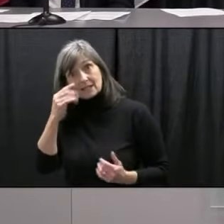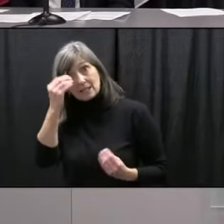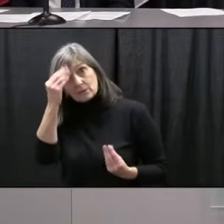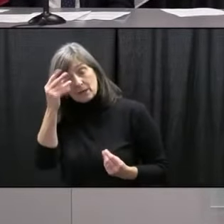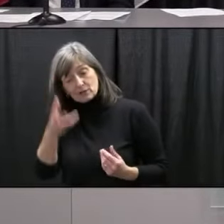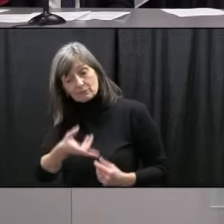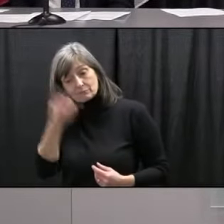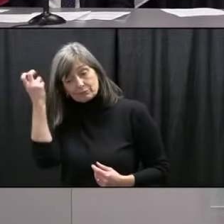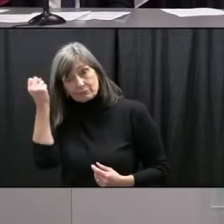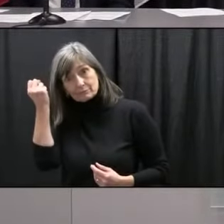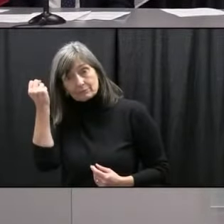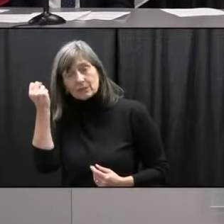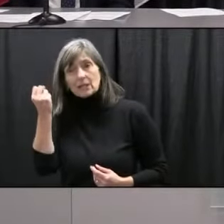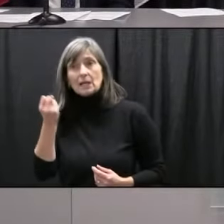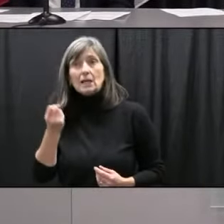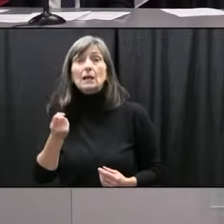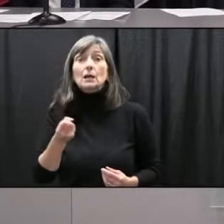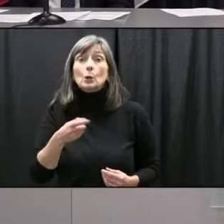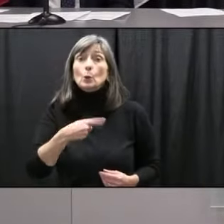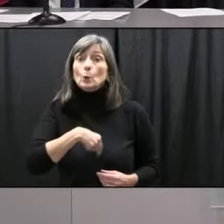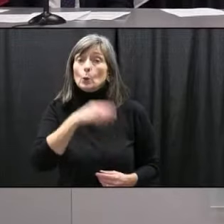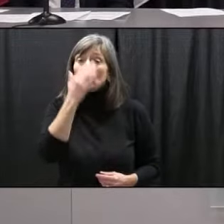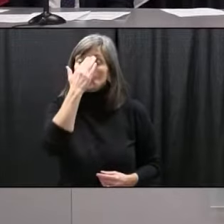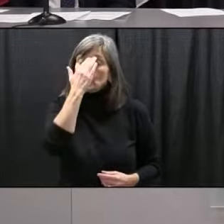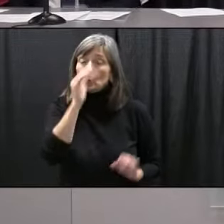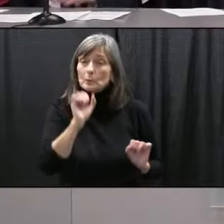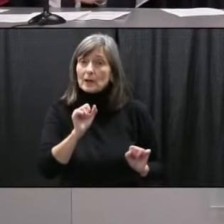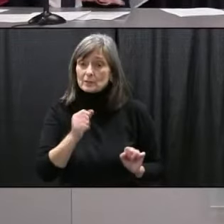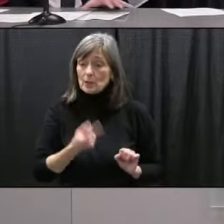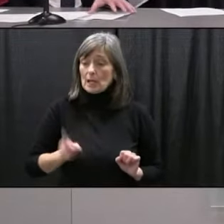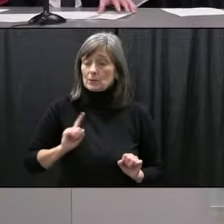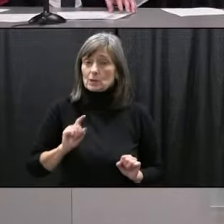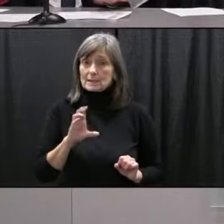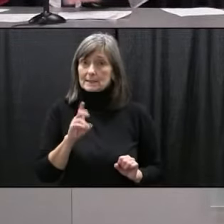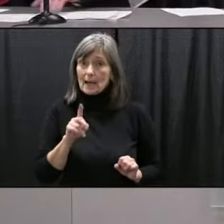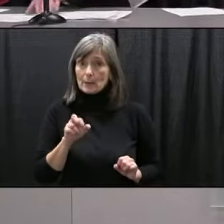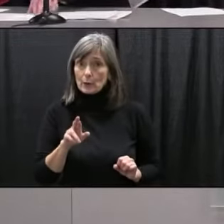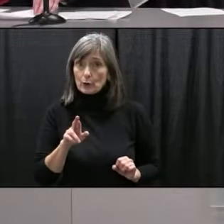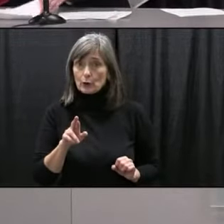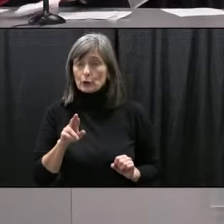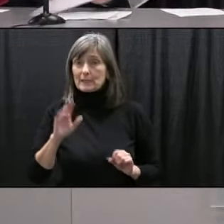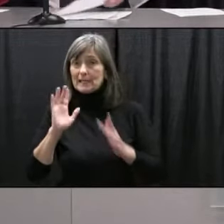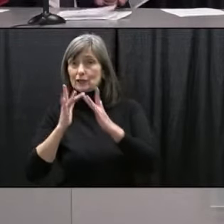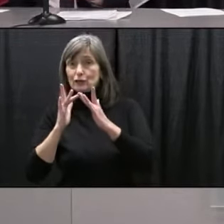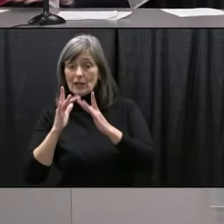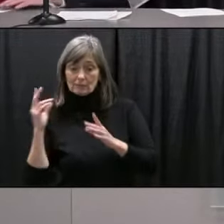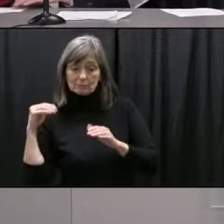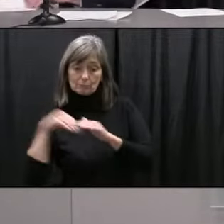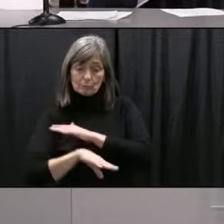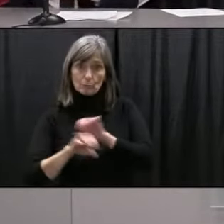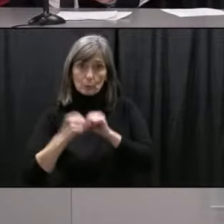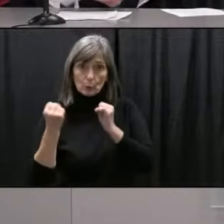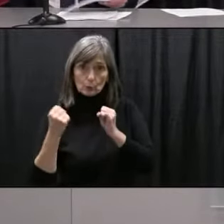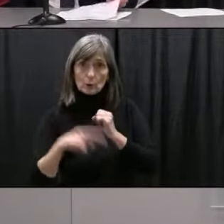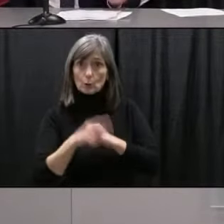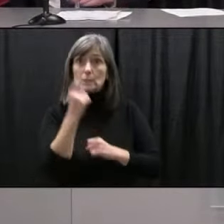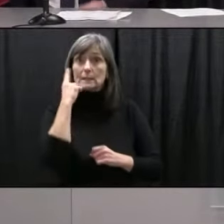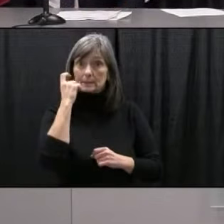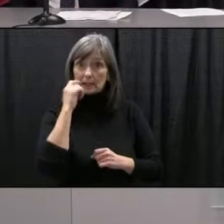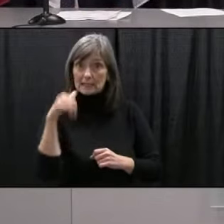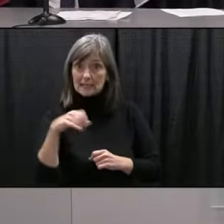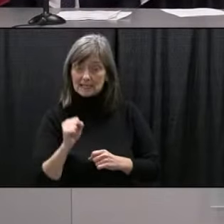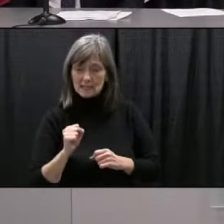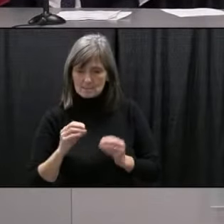We became aware, as we said last week, of a potential cyber attack, and as the information has evolved,